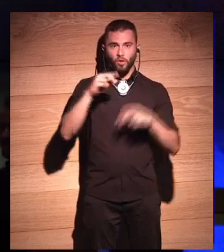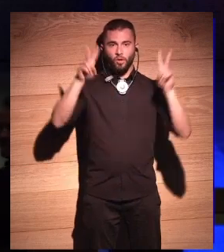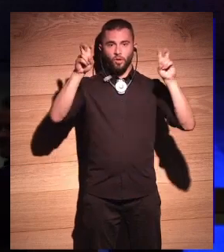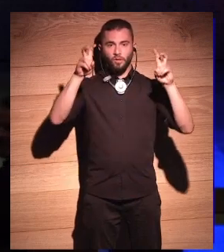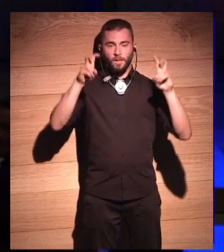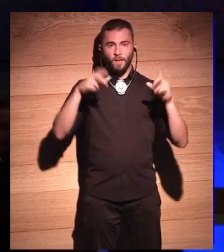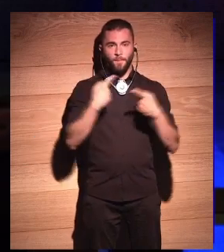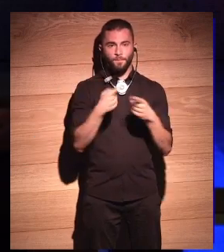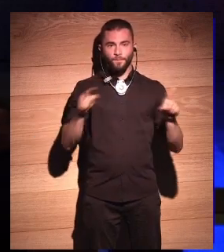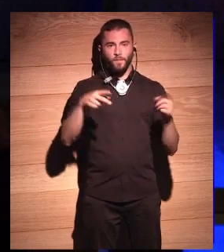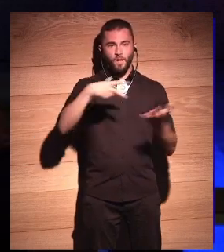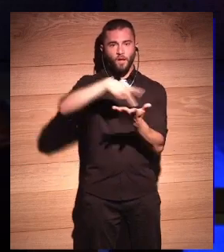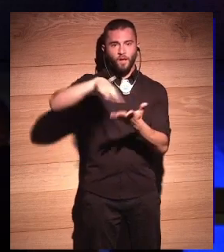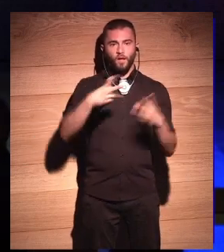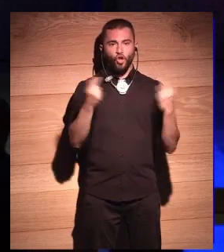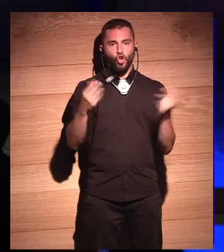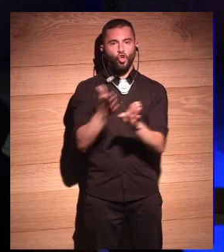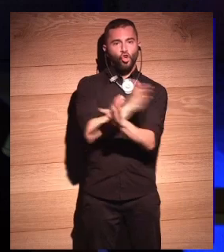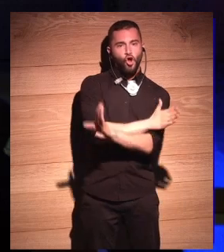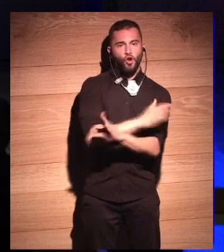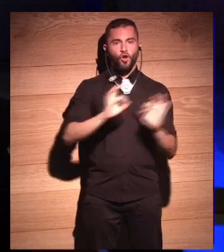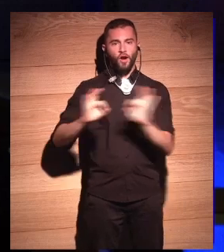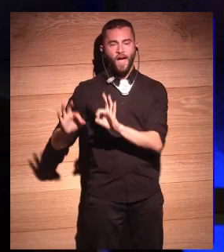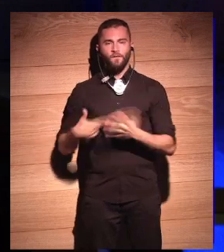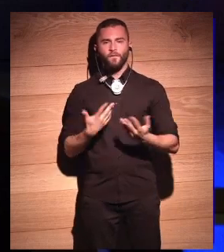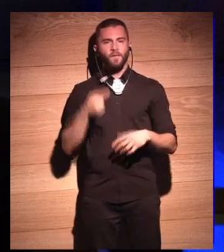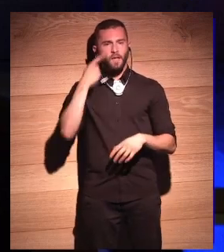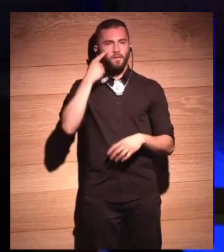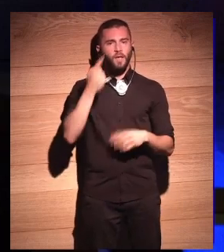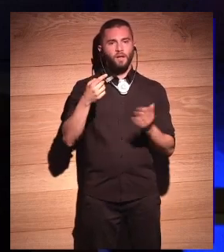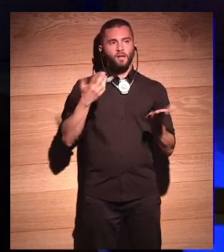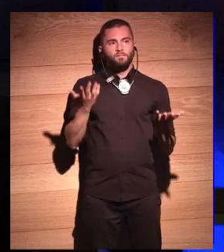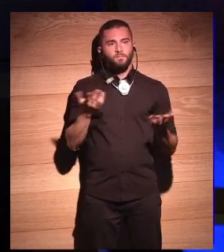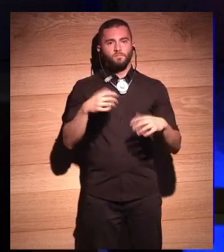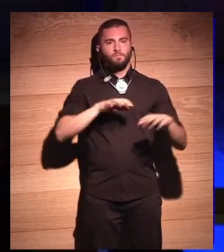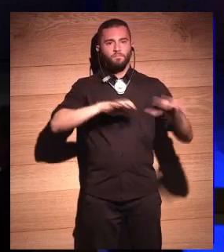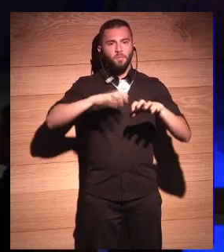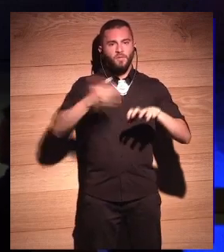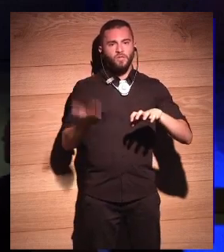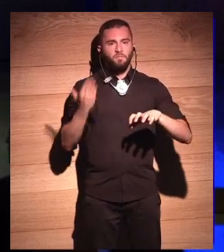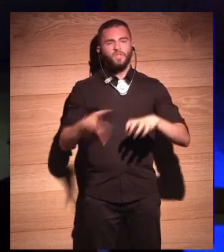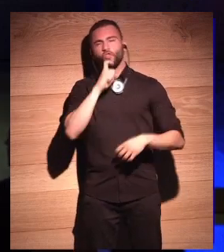the movement? How you think about